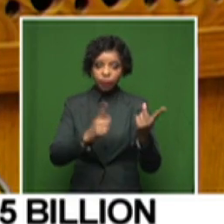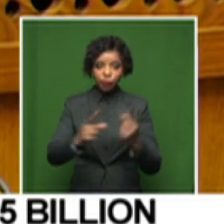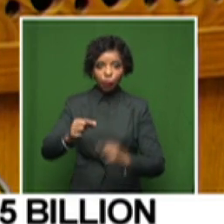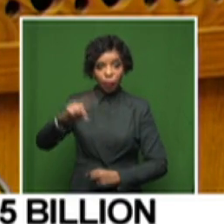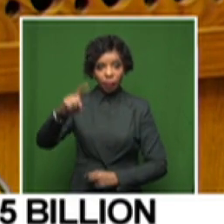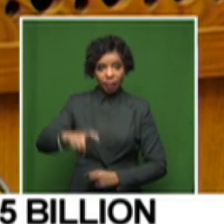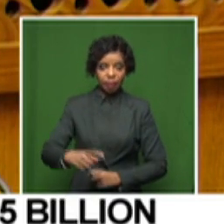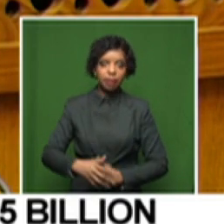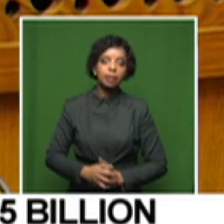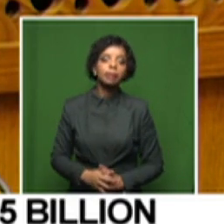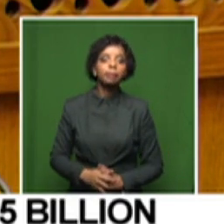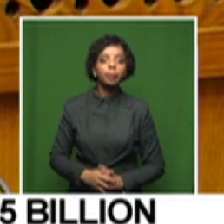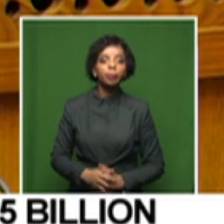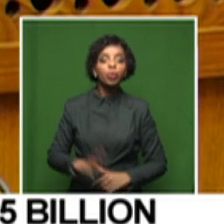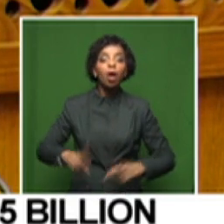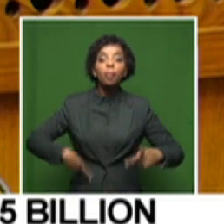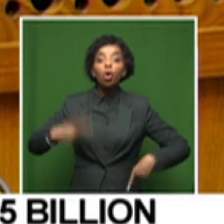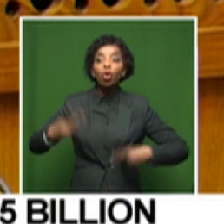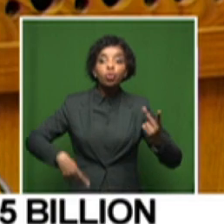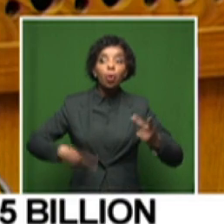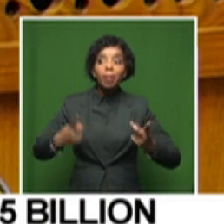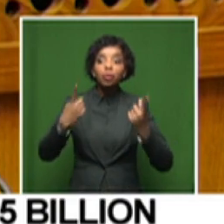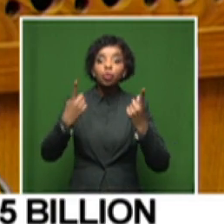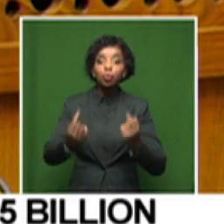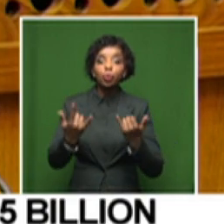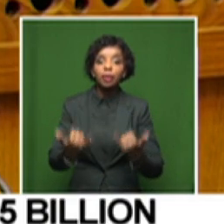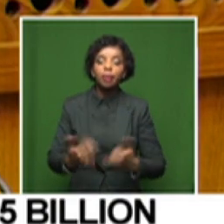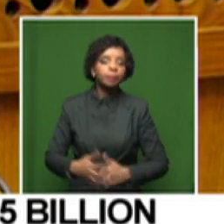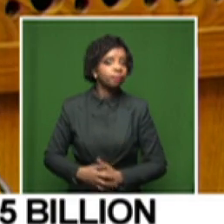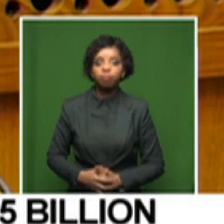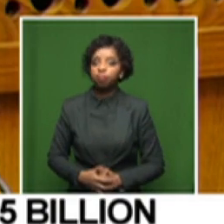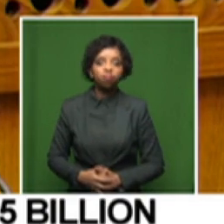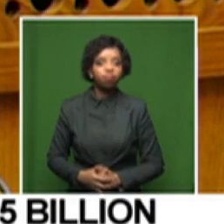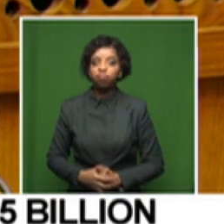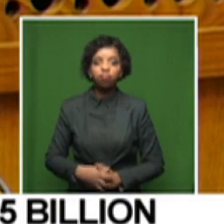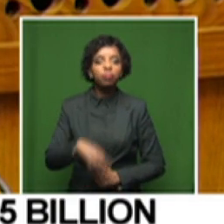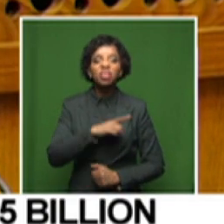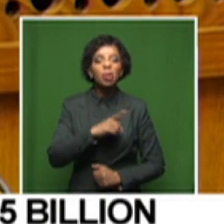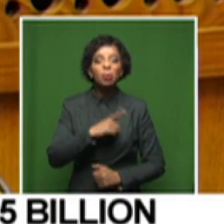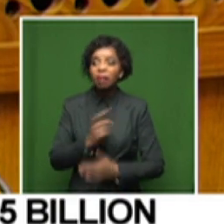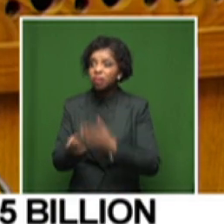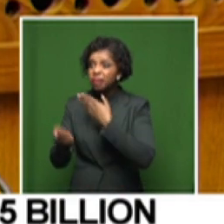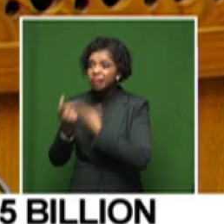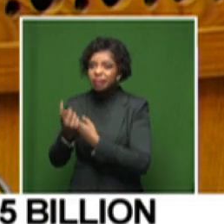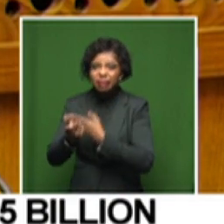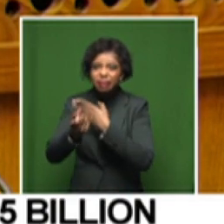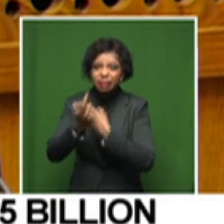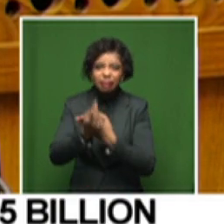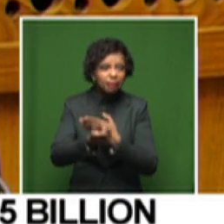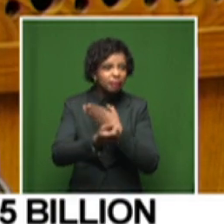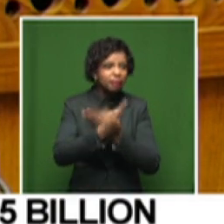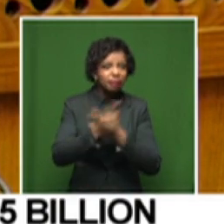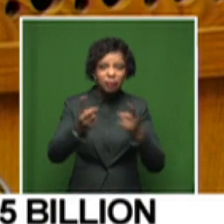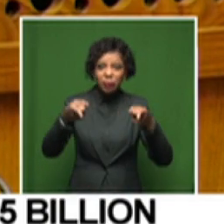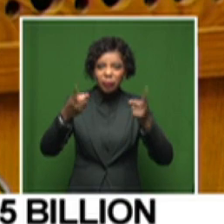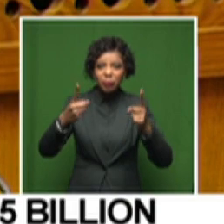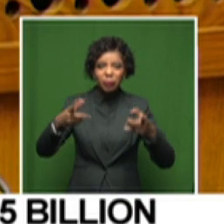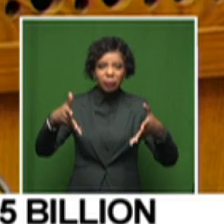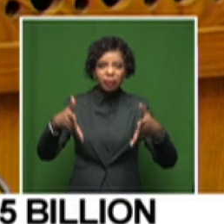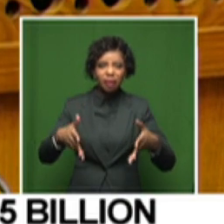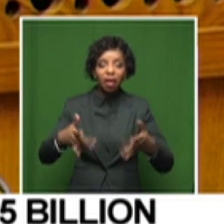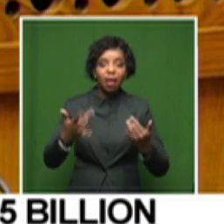Procurement is now slowed down due to a few scoundrels who put themselves ahead of our country. We must